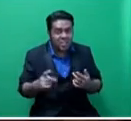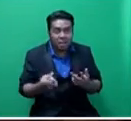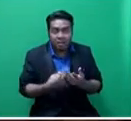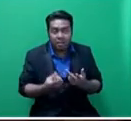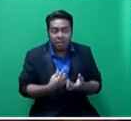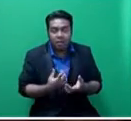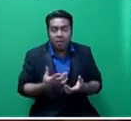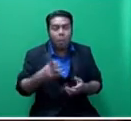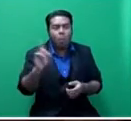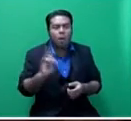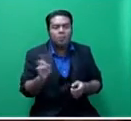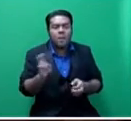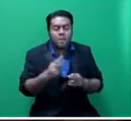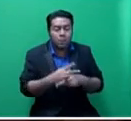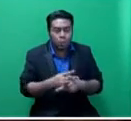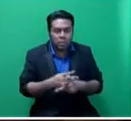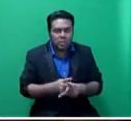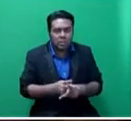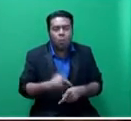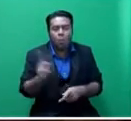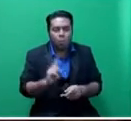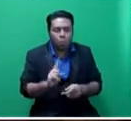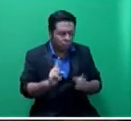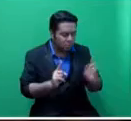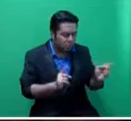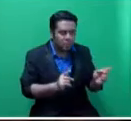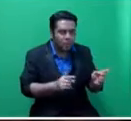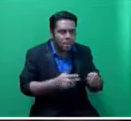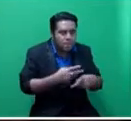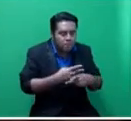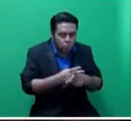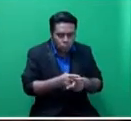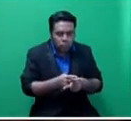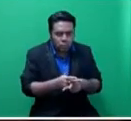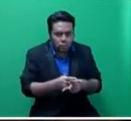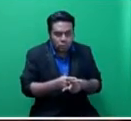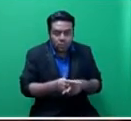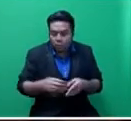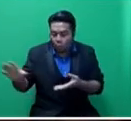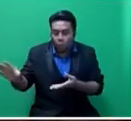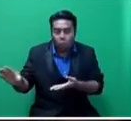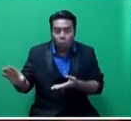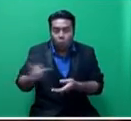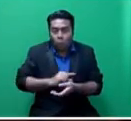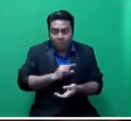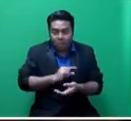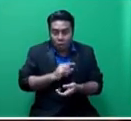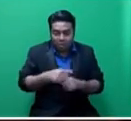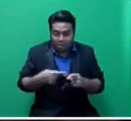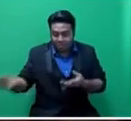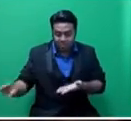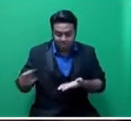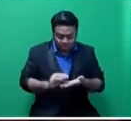What they process is dependent on what's being produced. And that's where I want to focus my contribution on